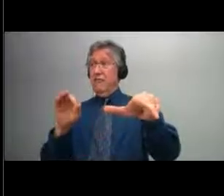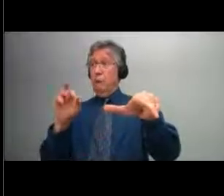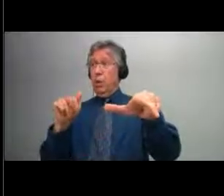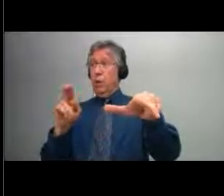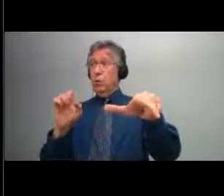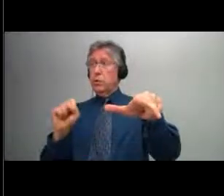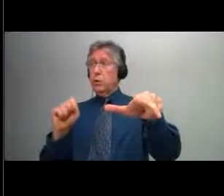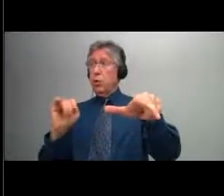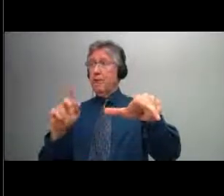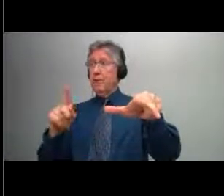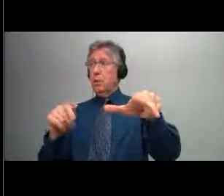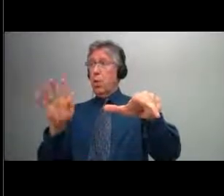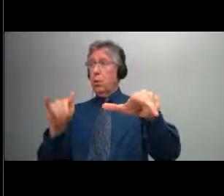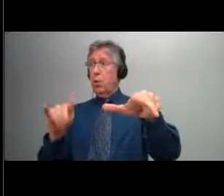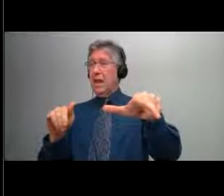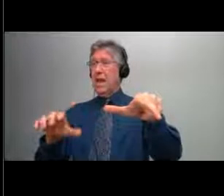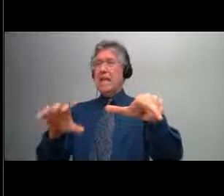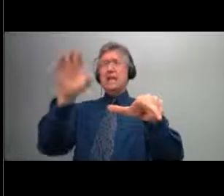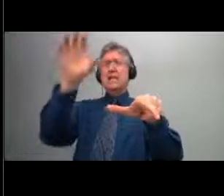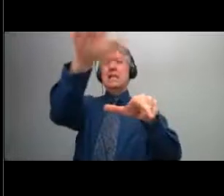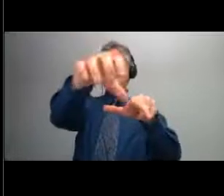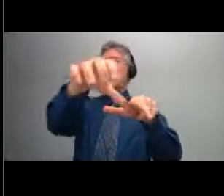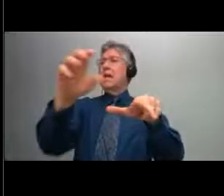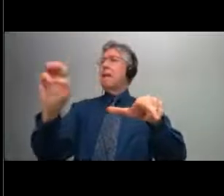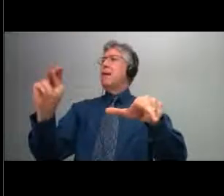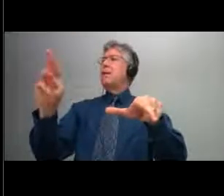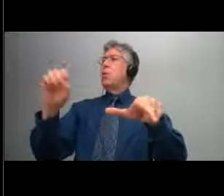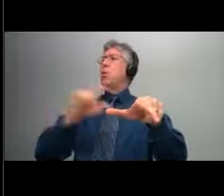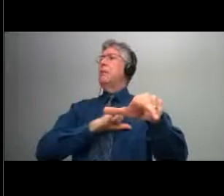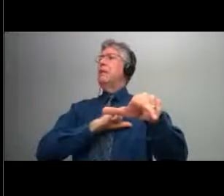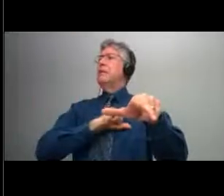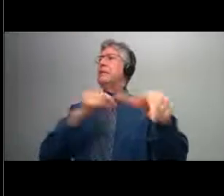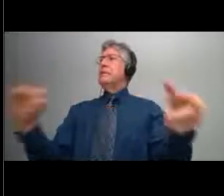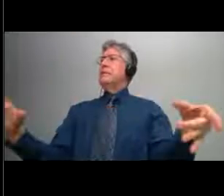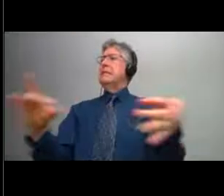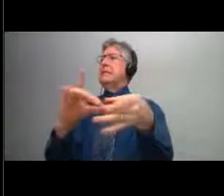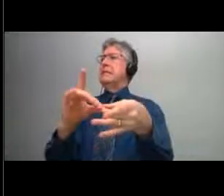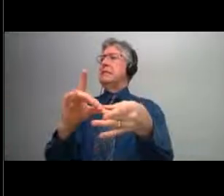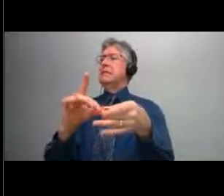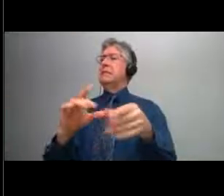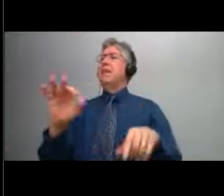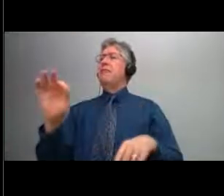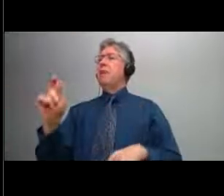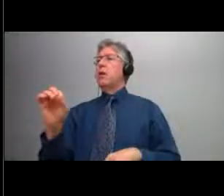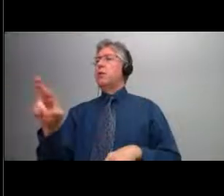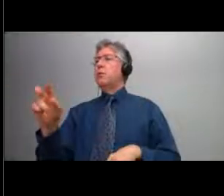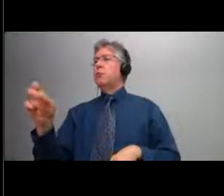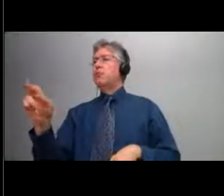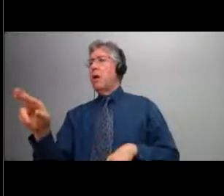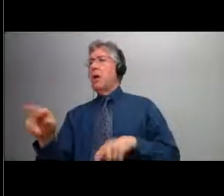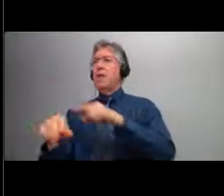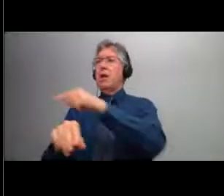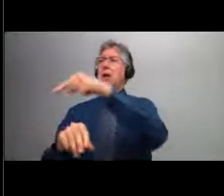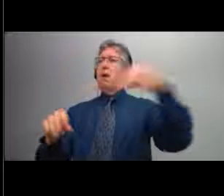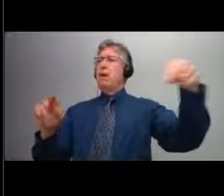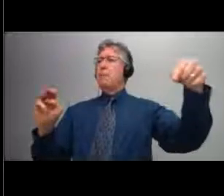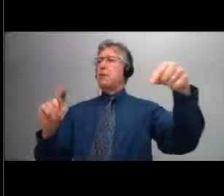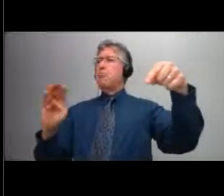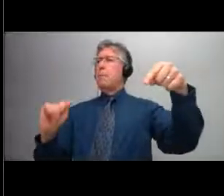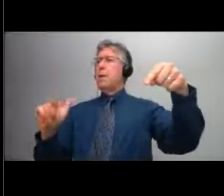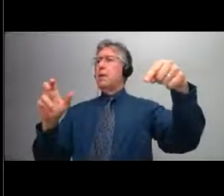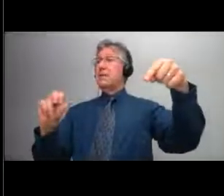and the Metro Police Facility that connects Frontier Drive and Metropolitan Center Drive? This